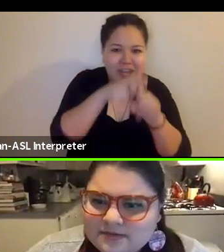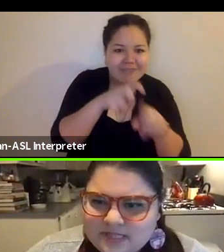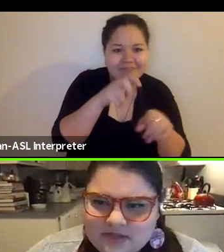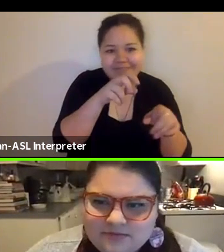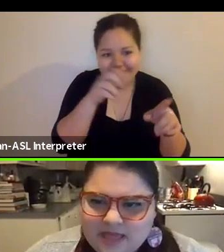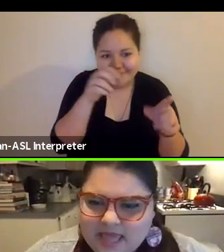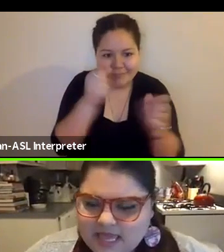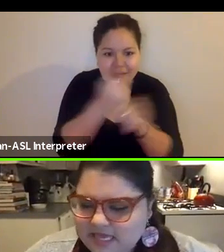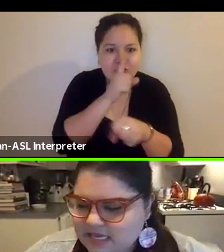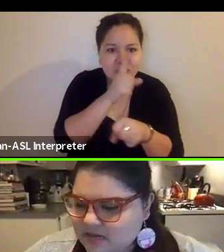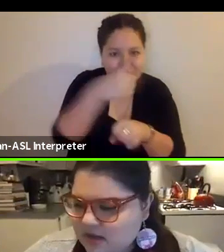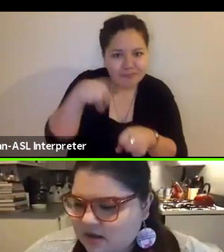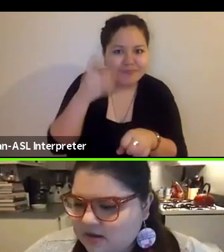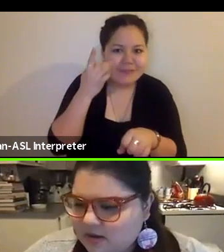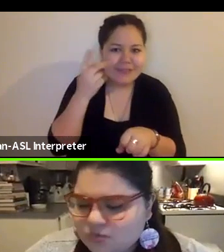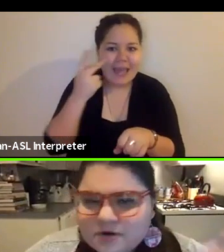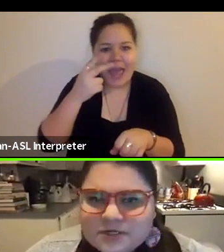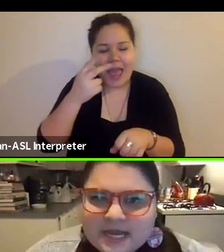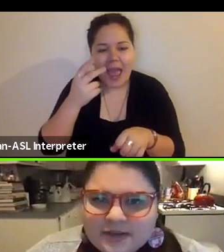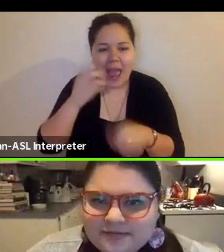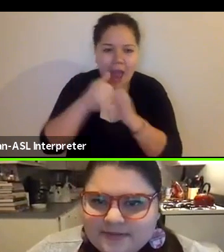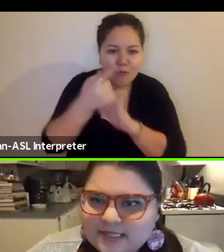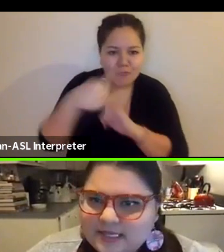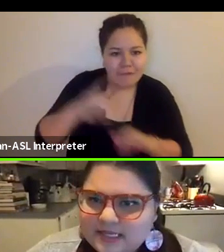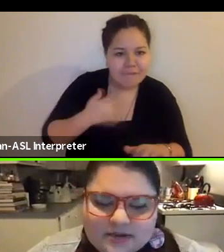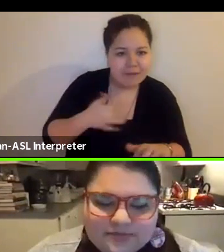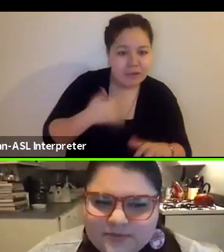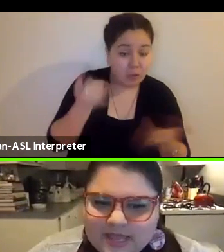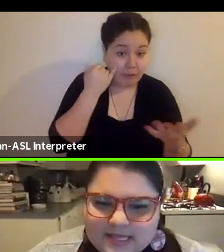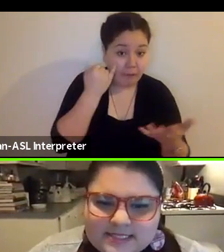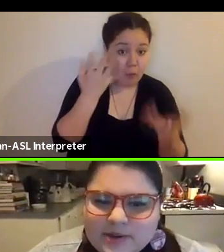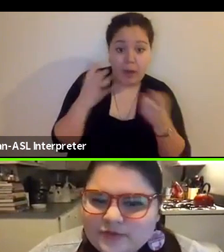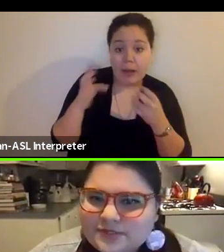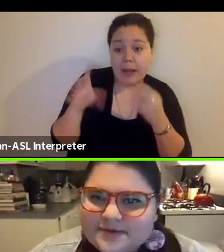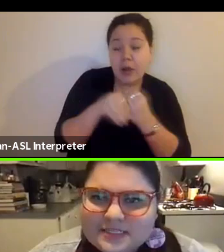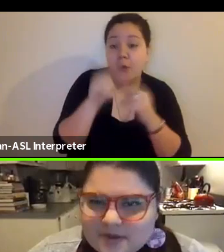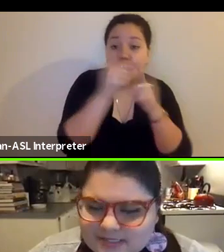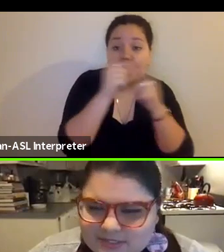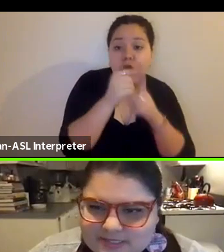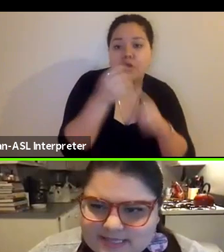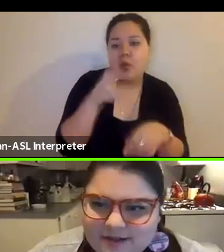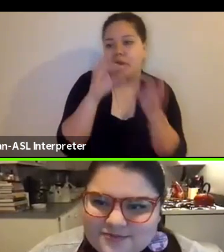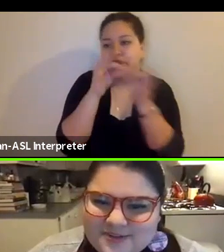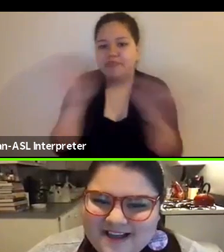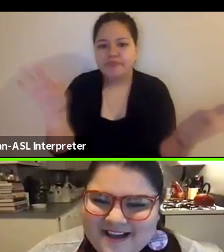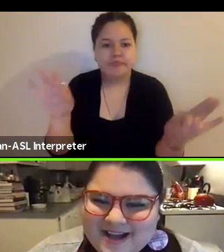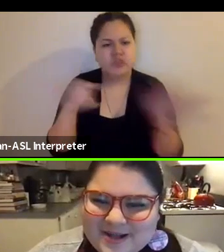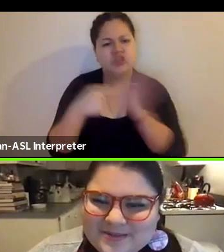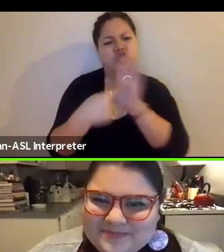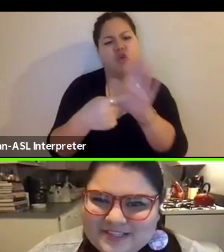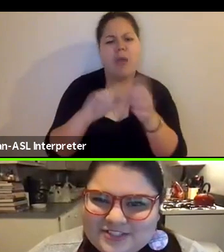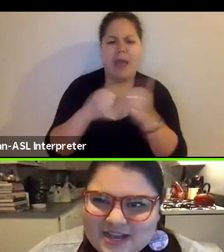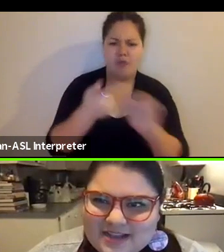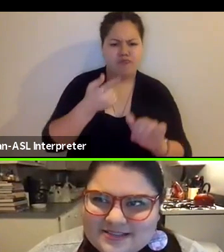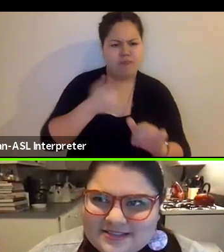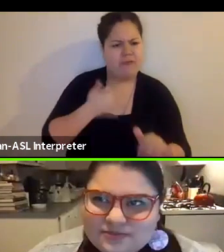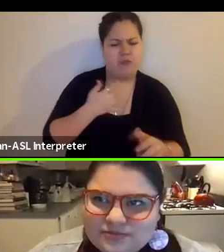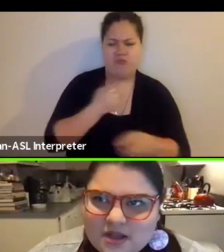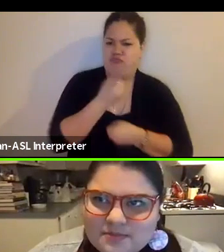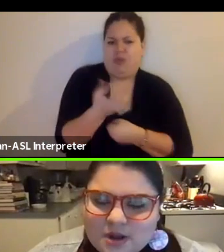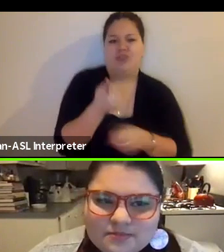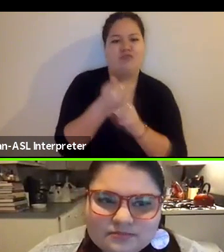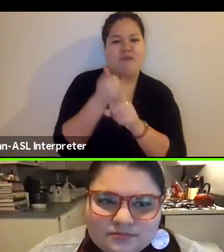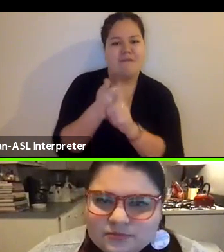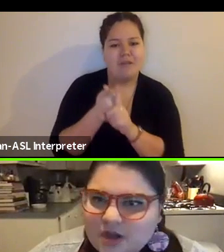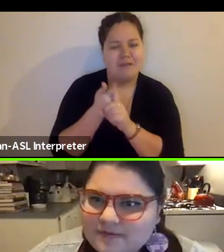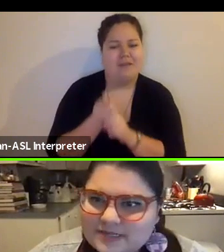would give a word to how you're feeling, a phrase, however you want to express yourself, just